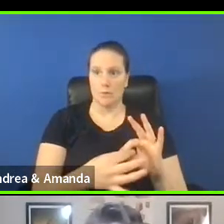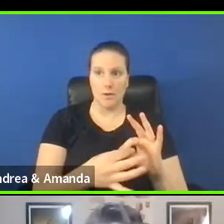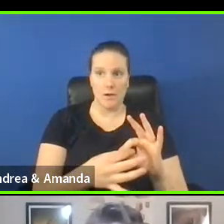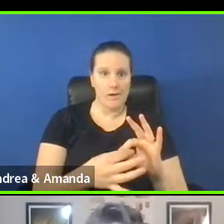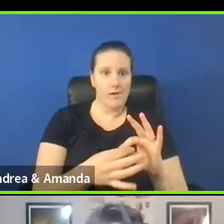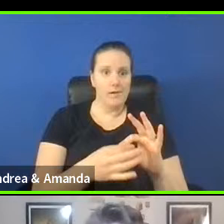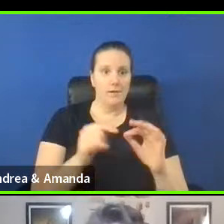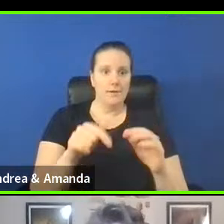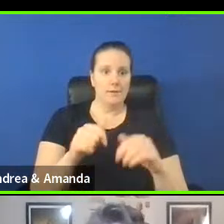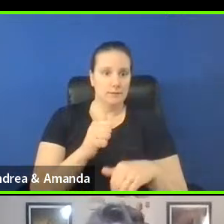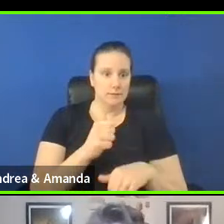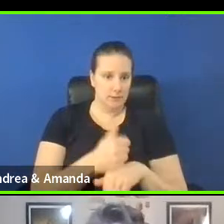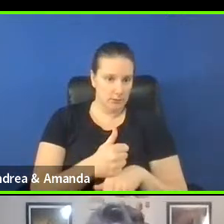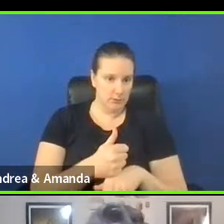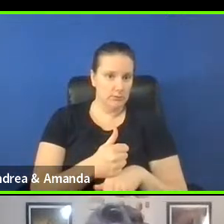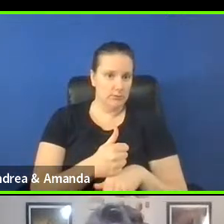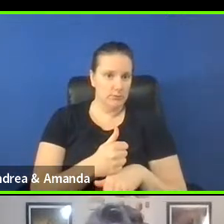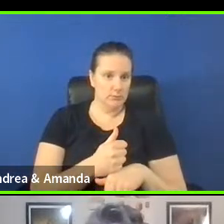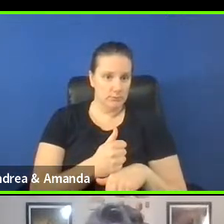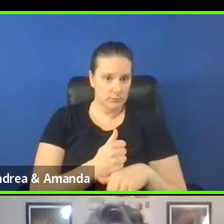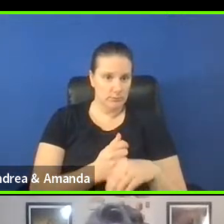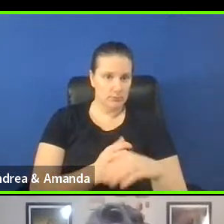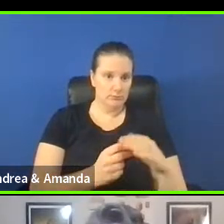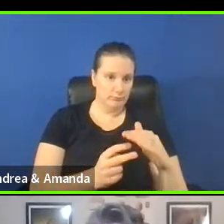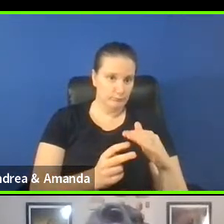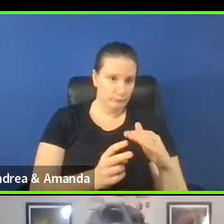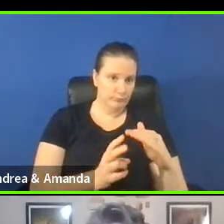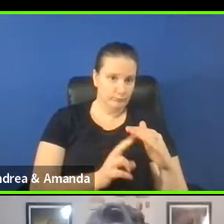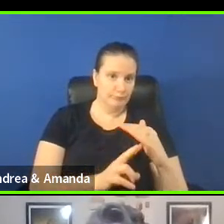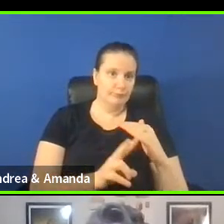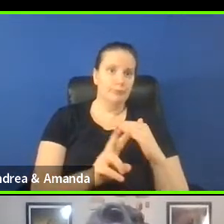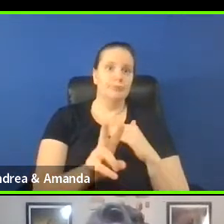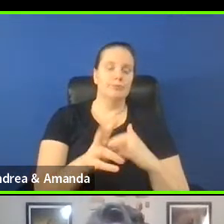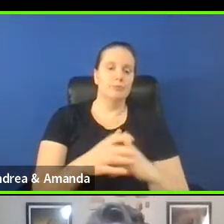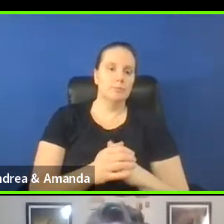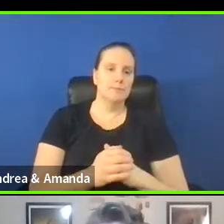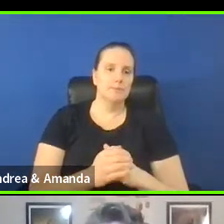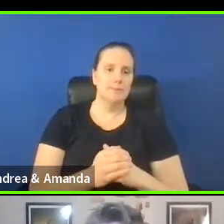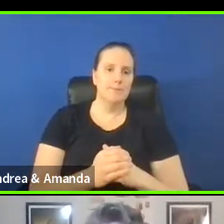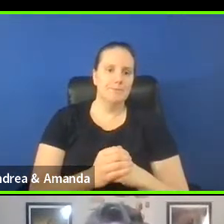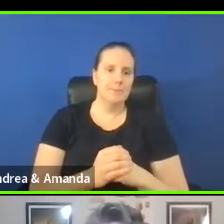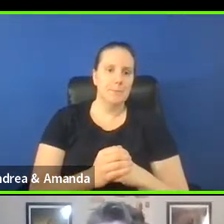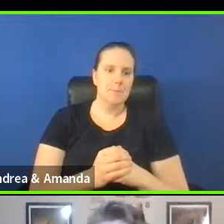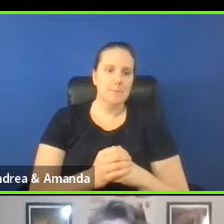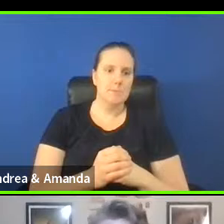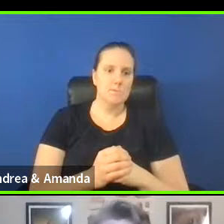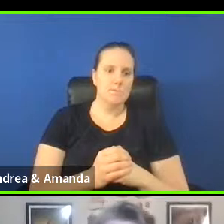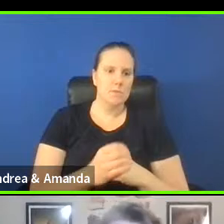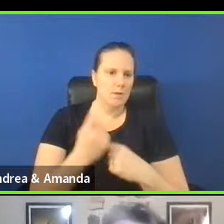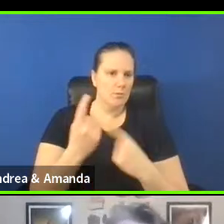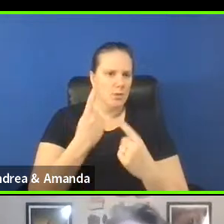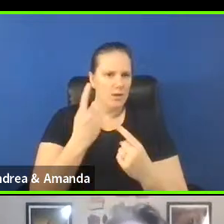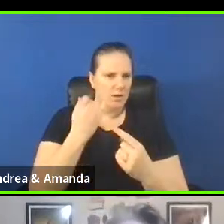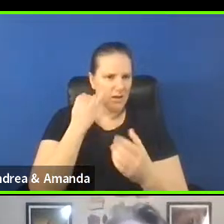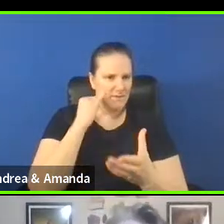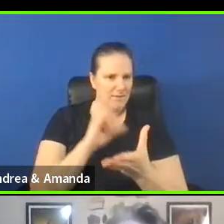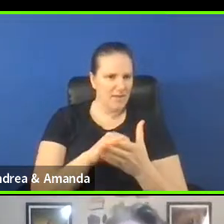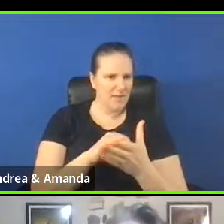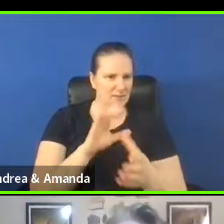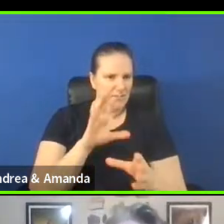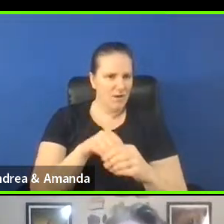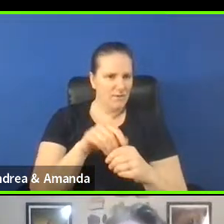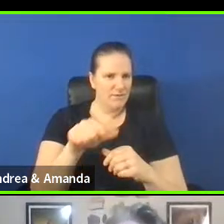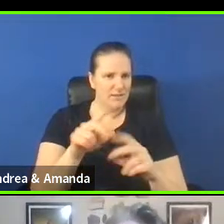the stations that have been projected. And I'm wondering if that has been a part of